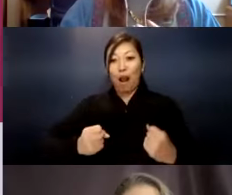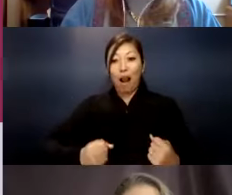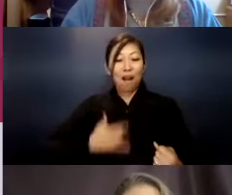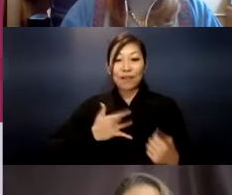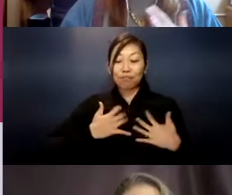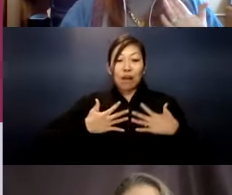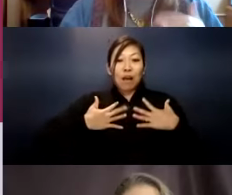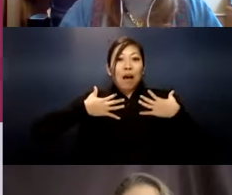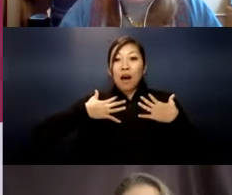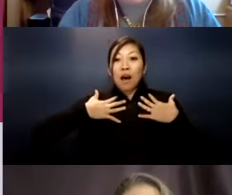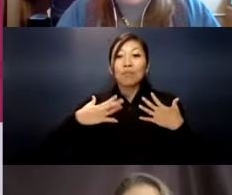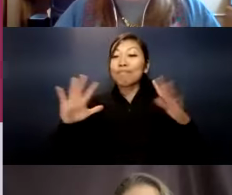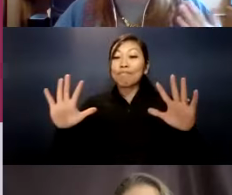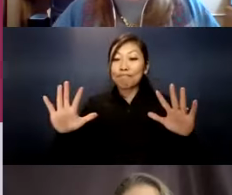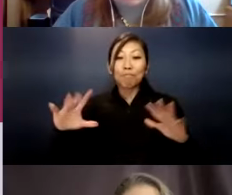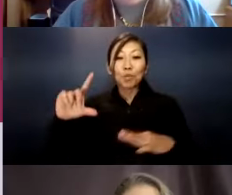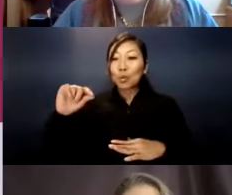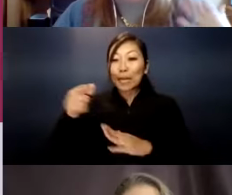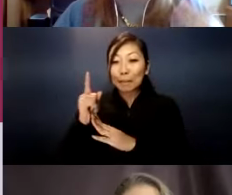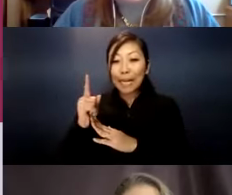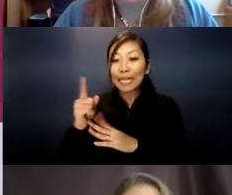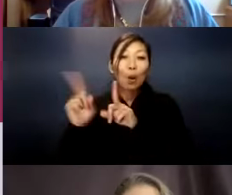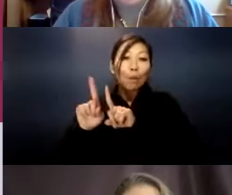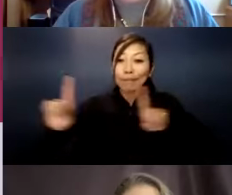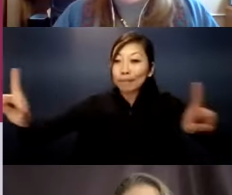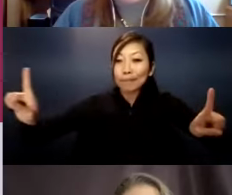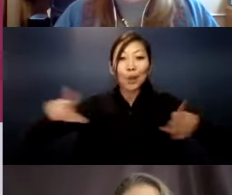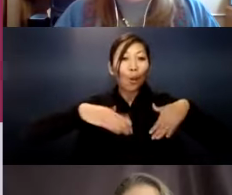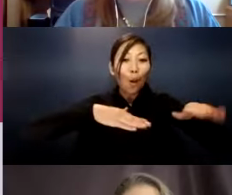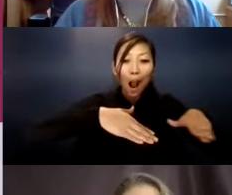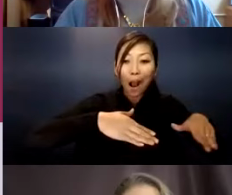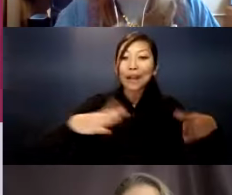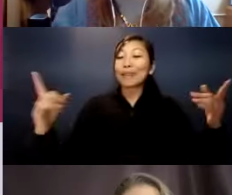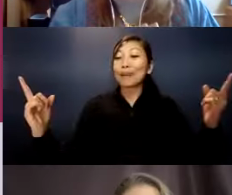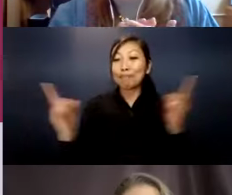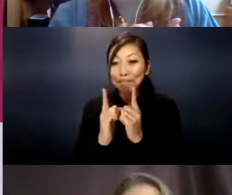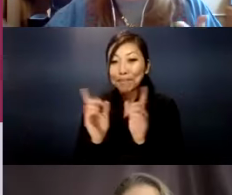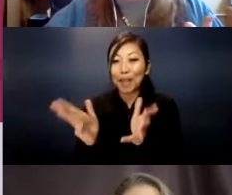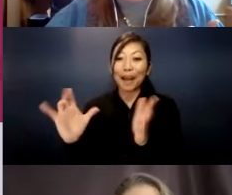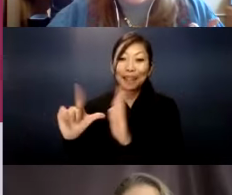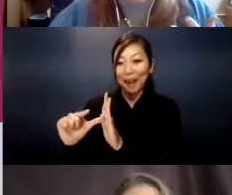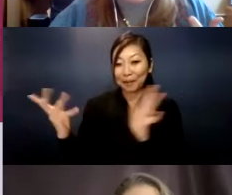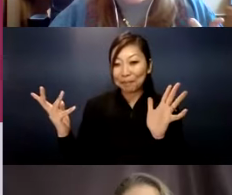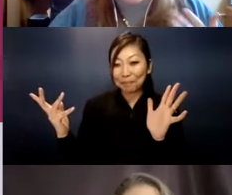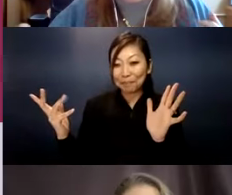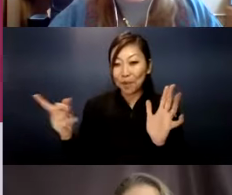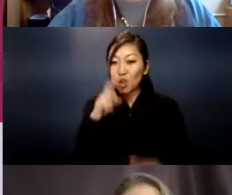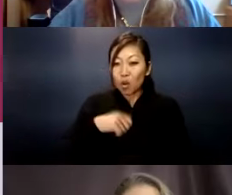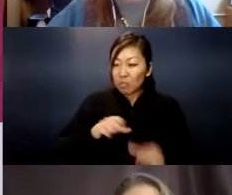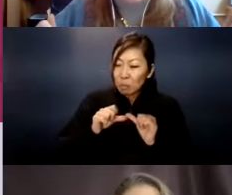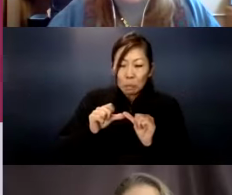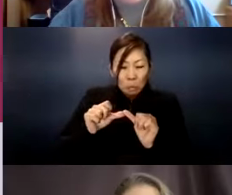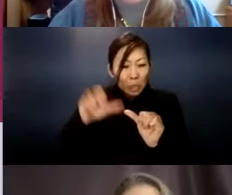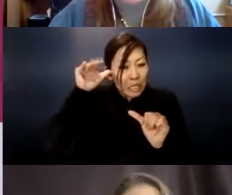we can take 20 minutes, go for a walk, cool down, and then let's come back to this." You don't have to bust through the conversation